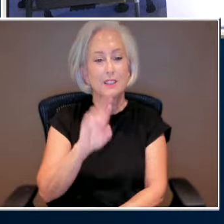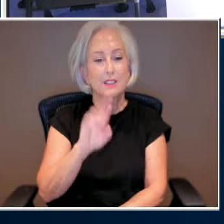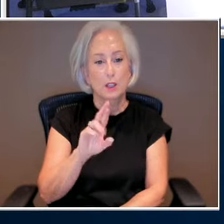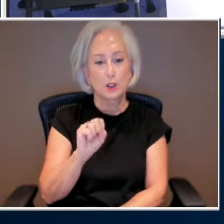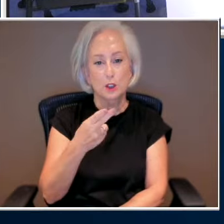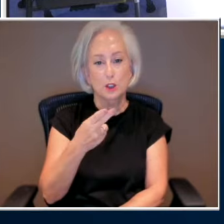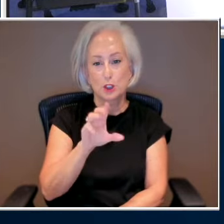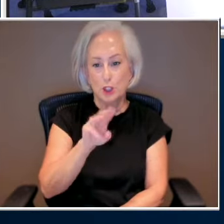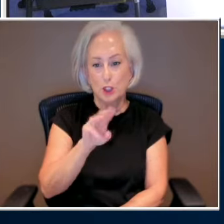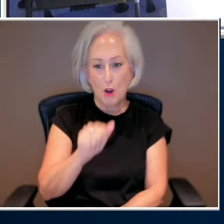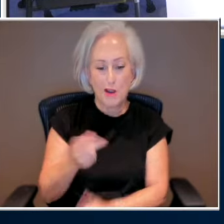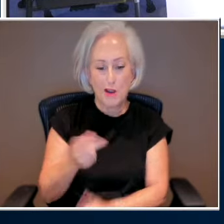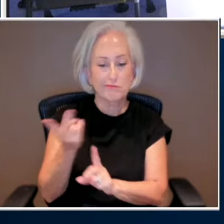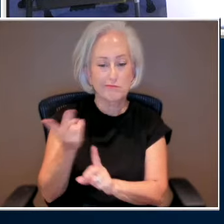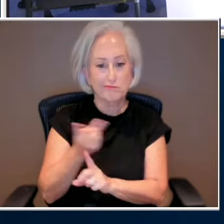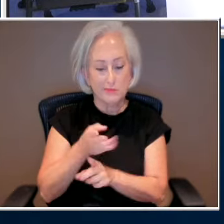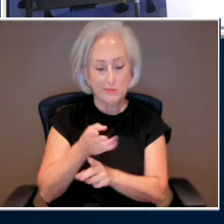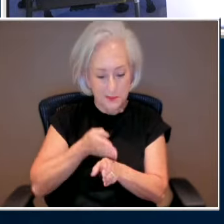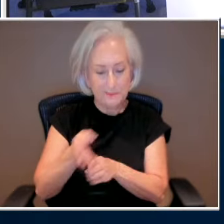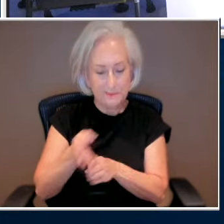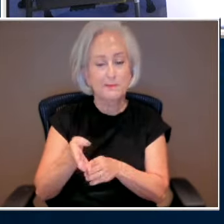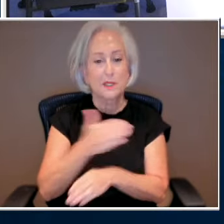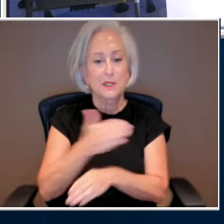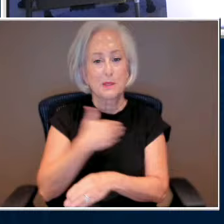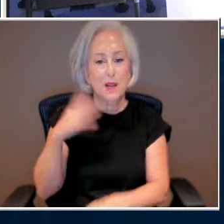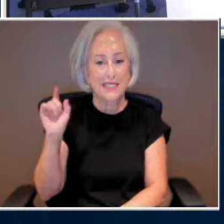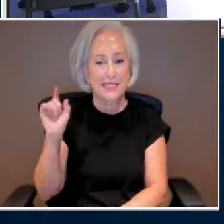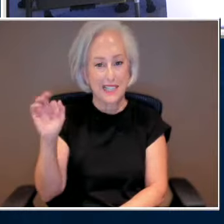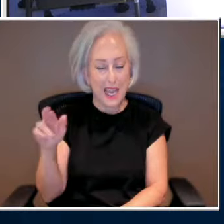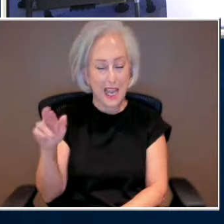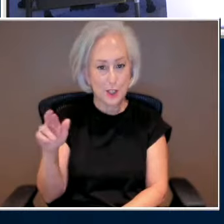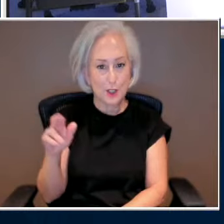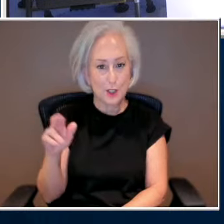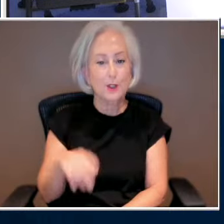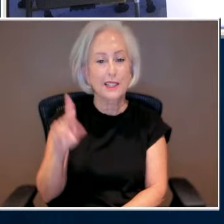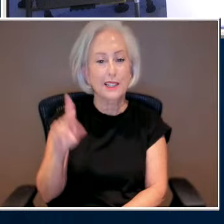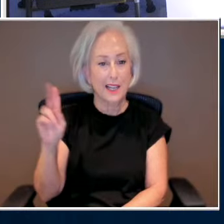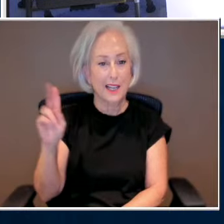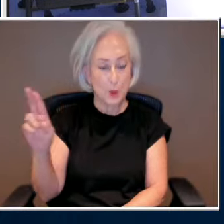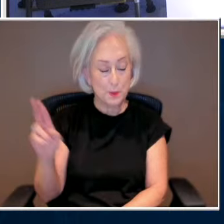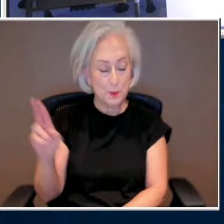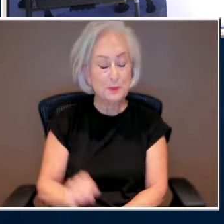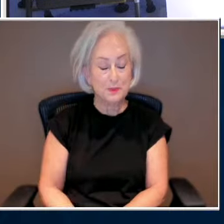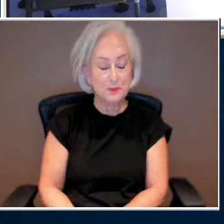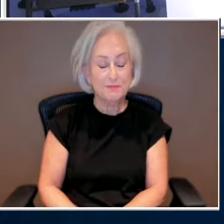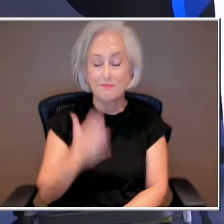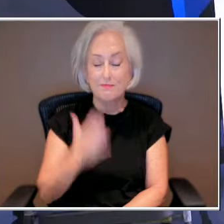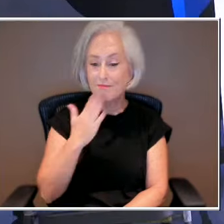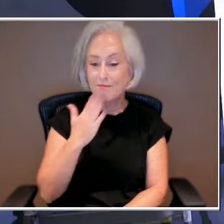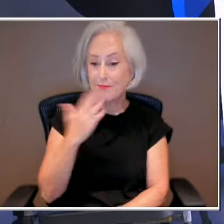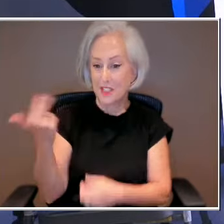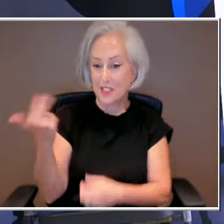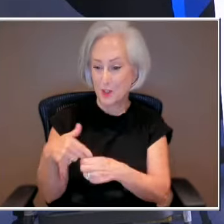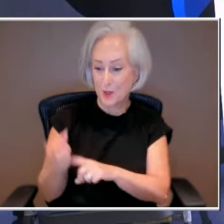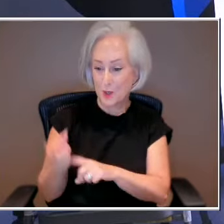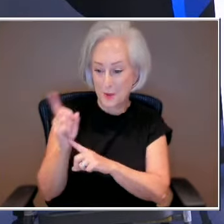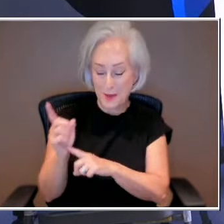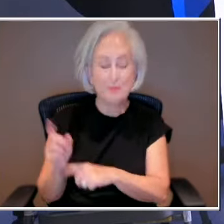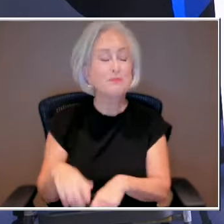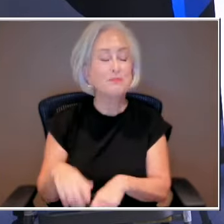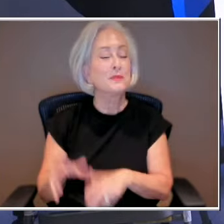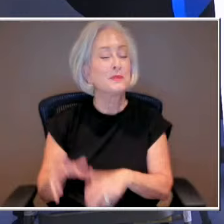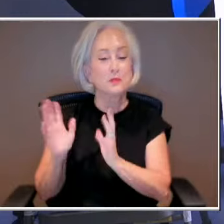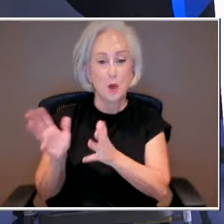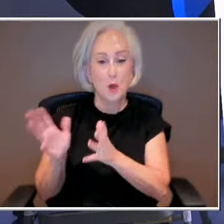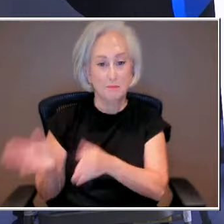breast cancer, both with the University of Kansas Cancer Center. Thank you both for joining us. We're going to talk more with you in just a moment. Bret, just how are you feeling today?